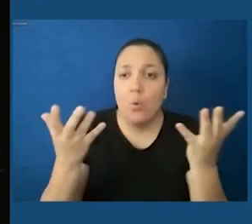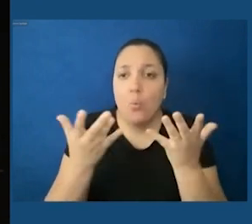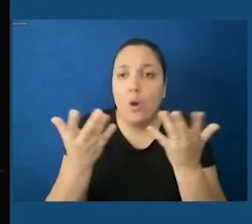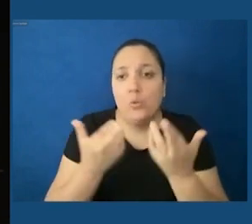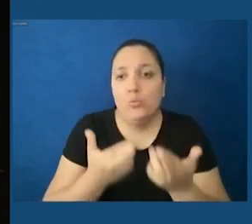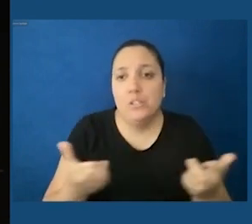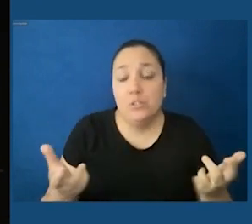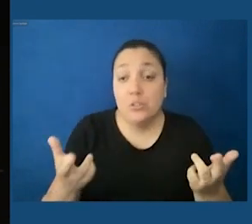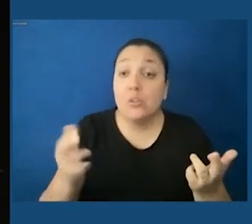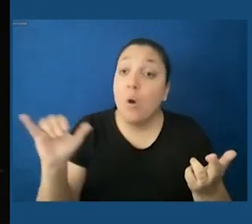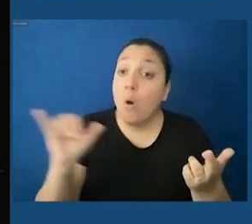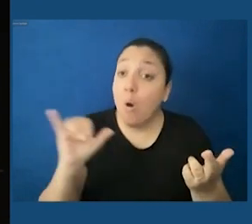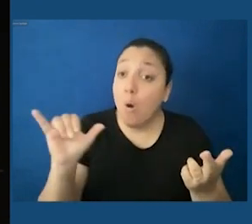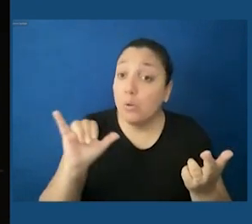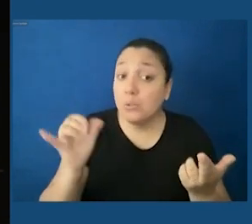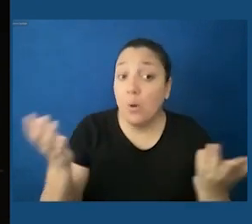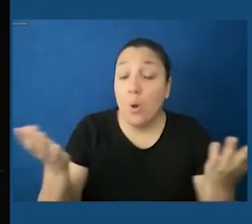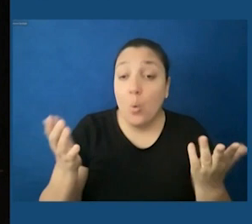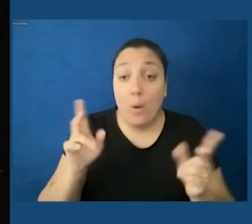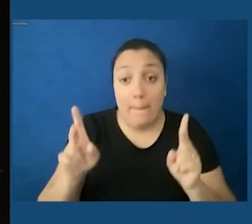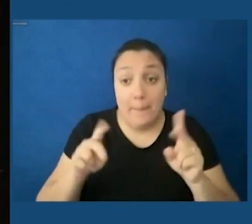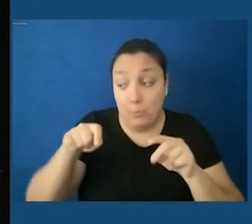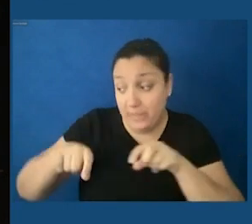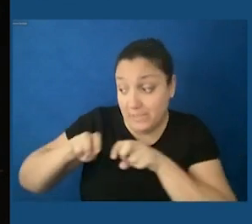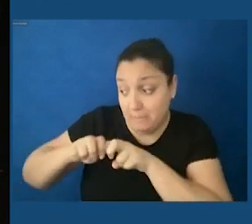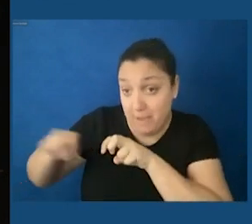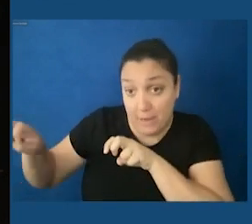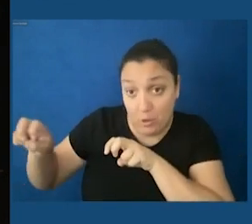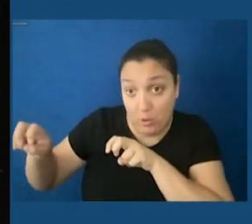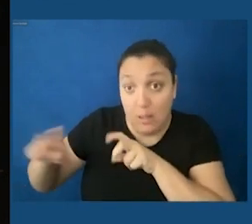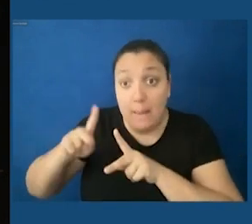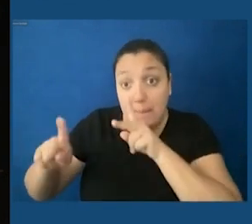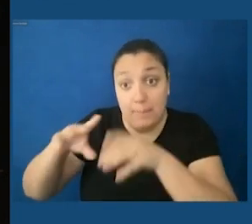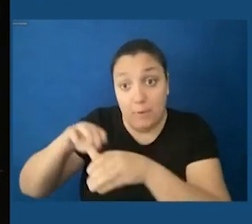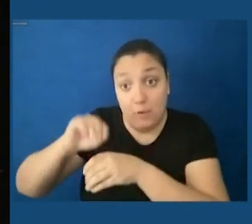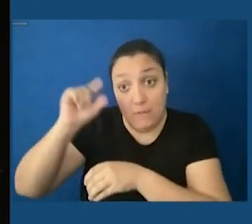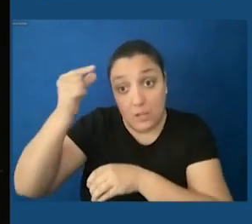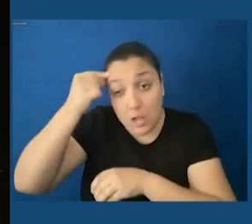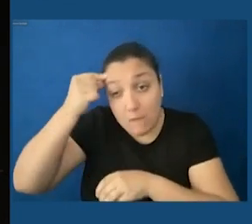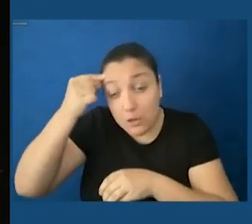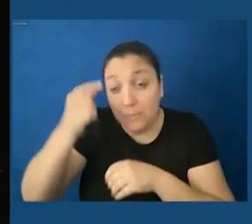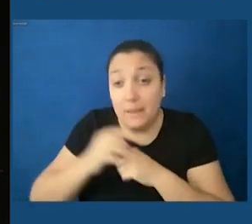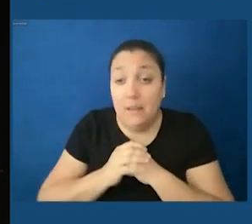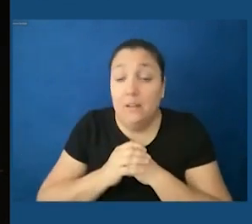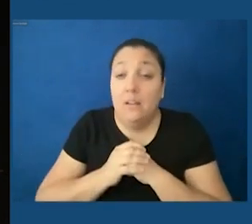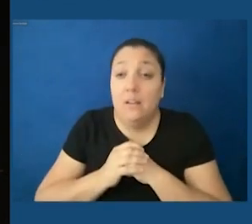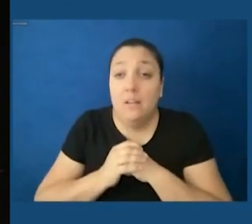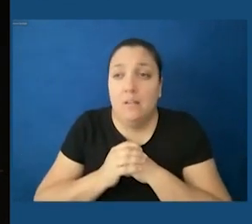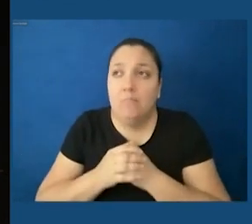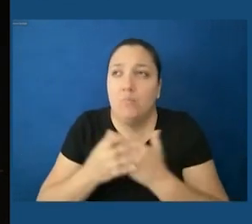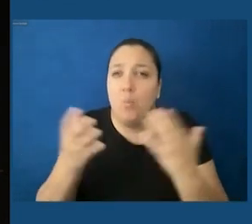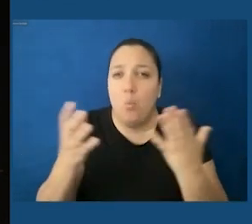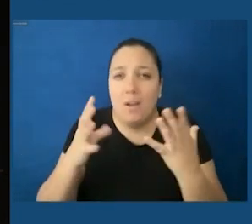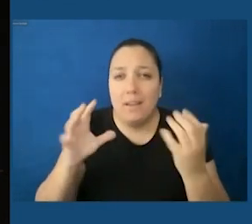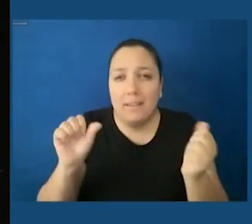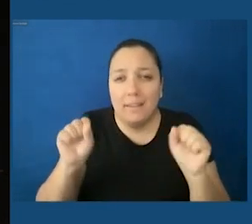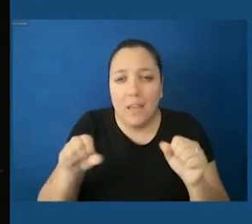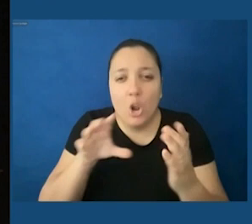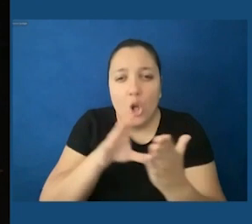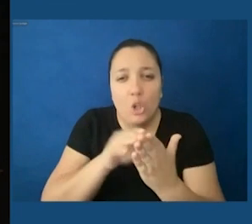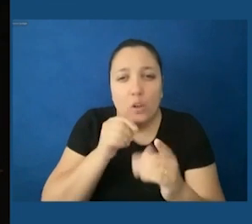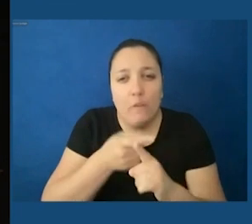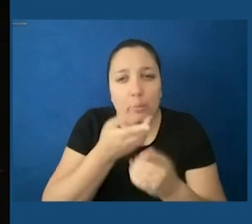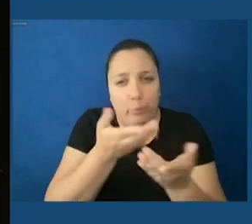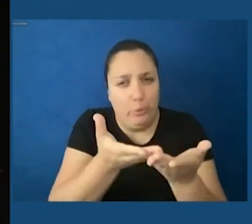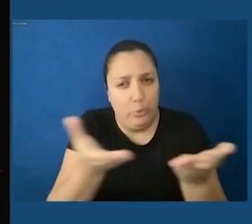conversely, what people on this panel and other people that are government officials can learn from you about